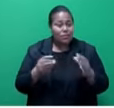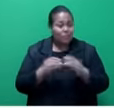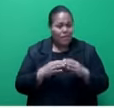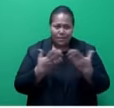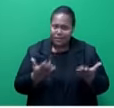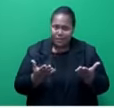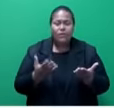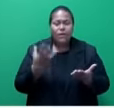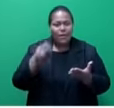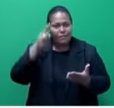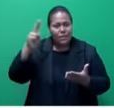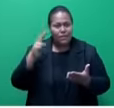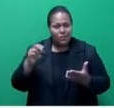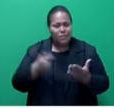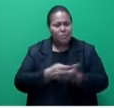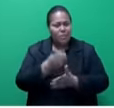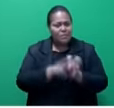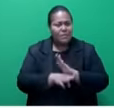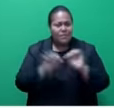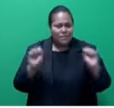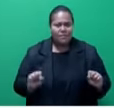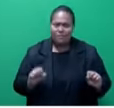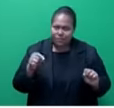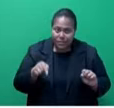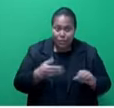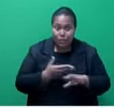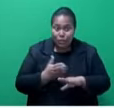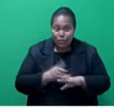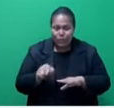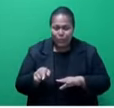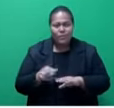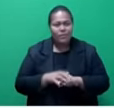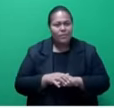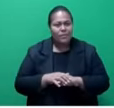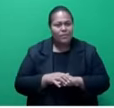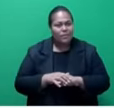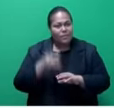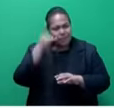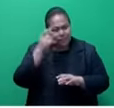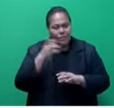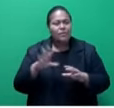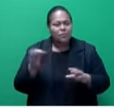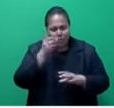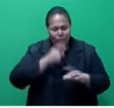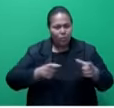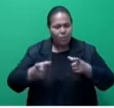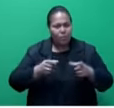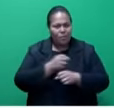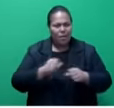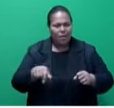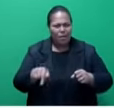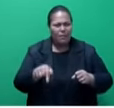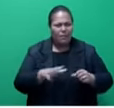to the national payment system as an autonomous concept and to exercise general oversight powers over the whole sector. This means that the central